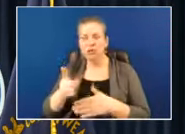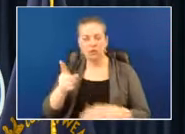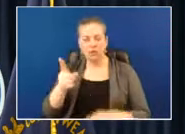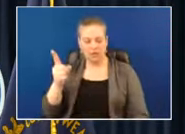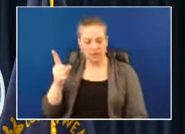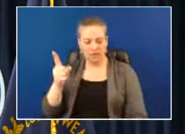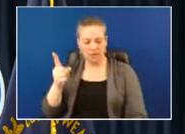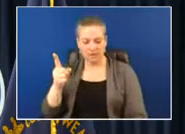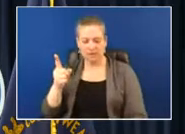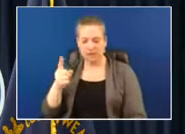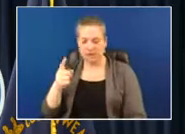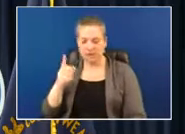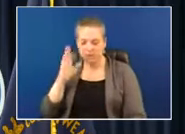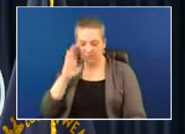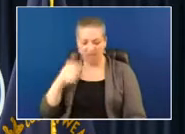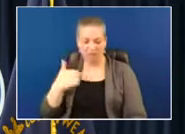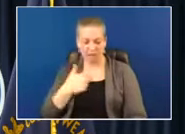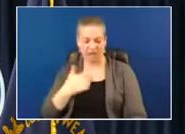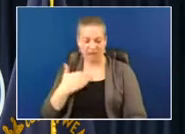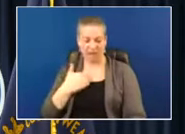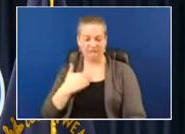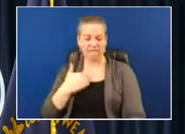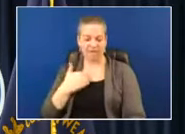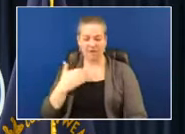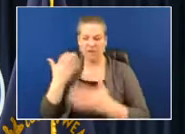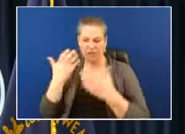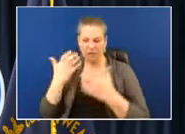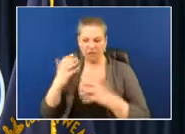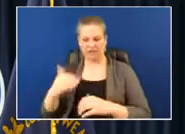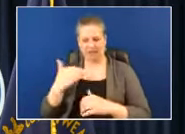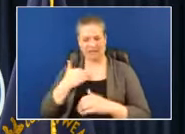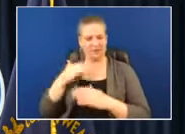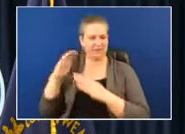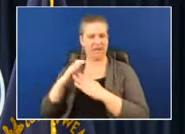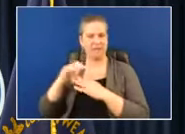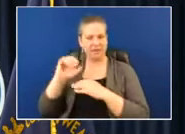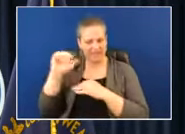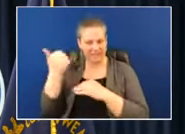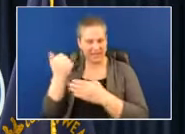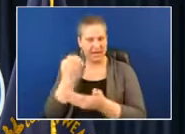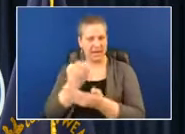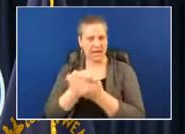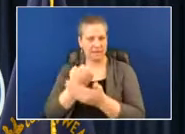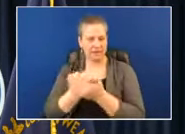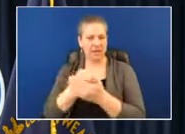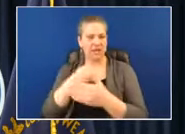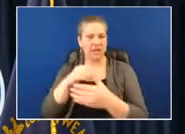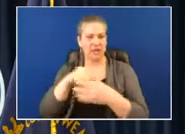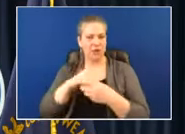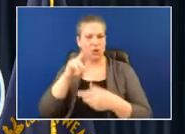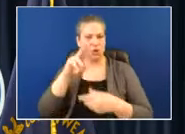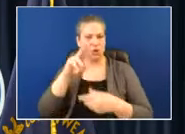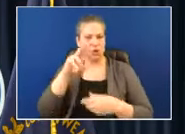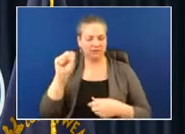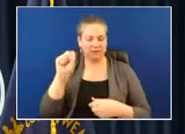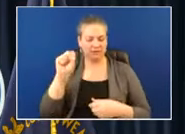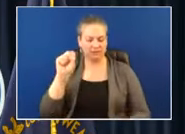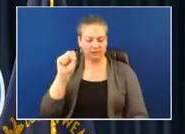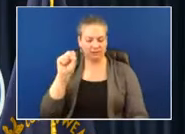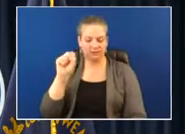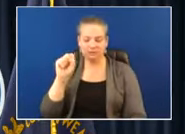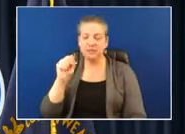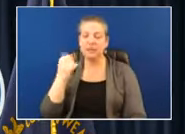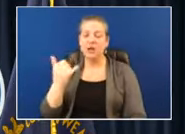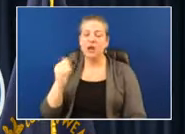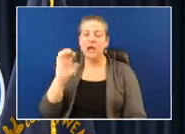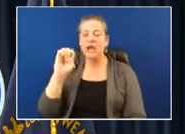have a chance to become a top 10 economy in the United States of America. So first, we have F&E Aircraft